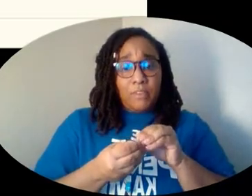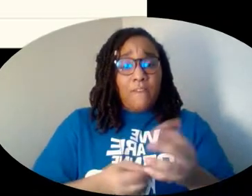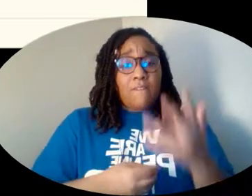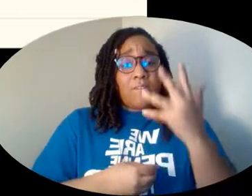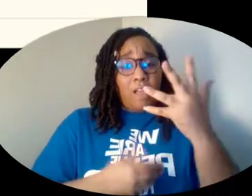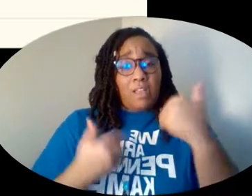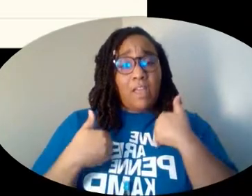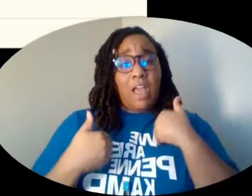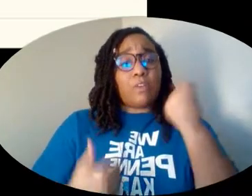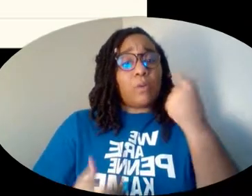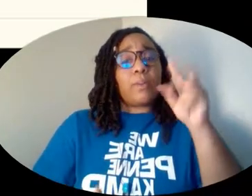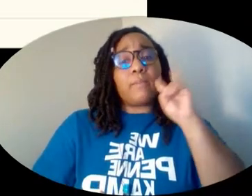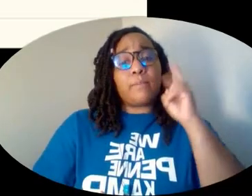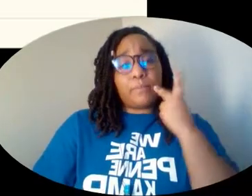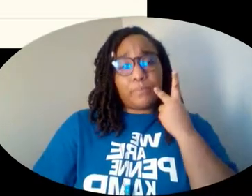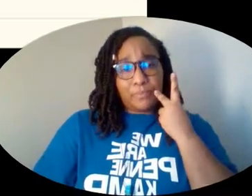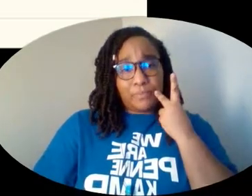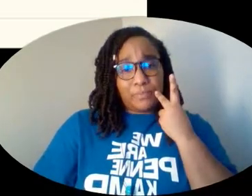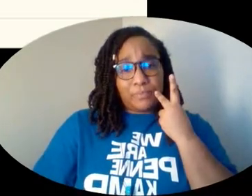5 of them have spinach.